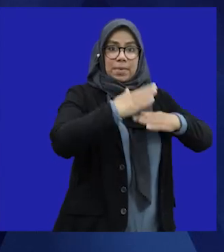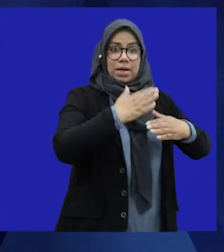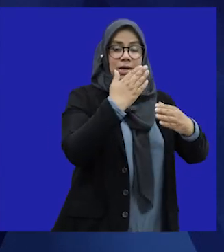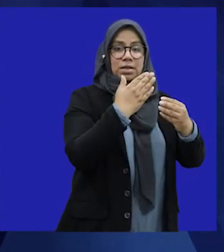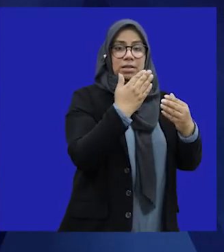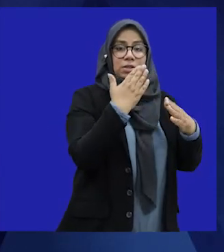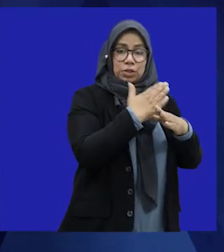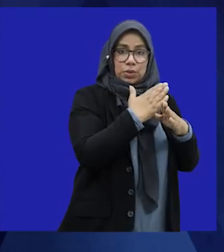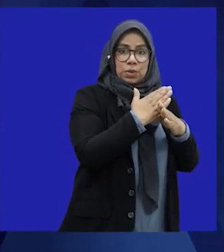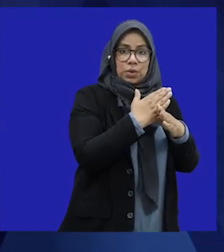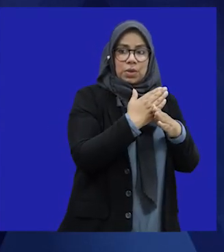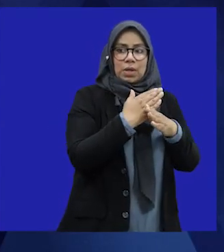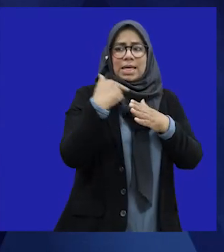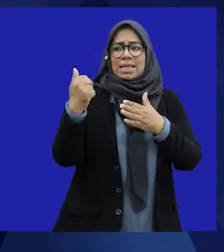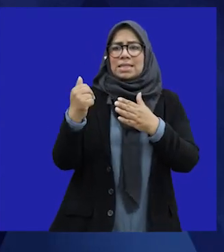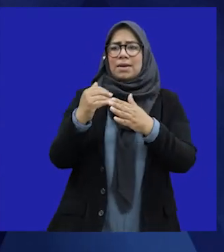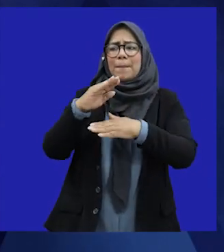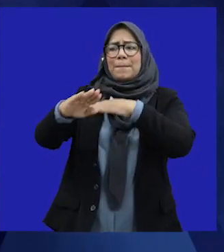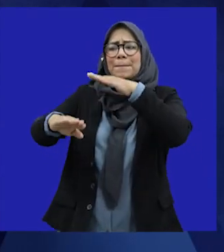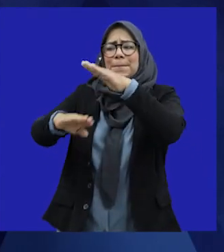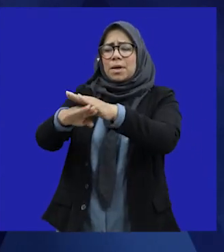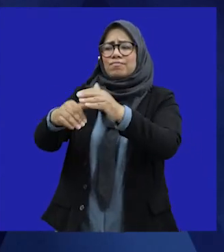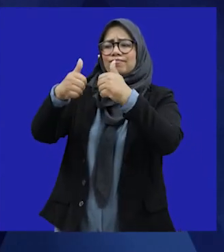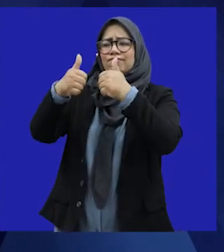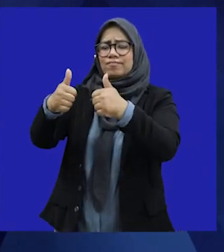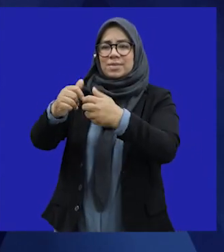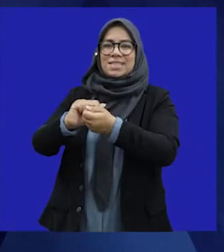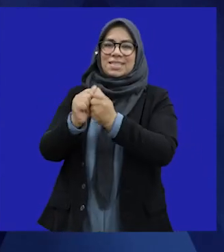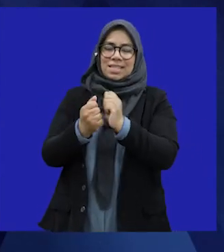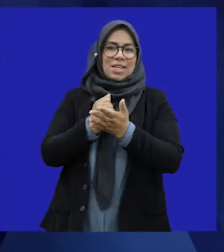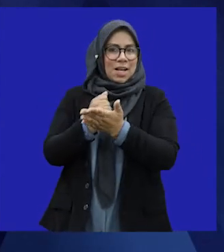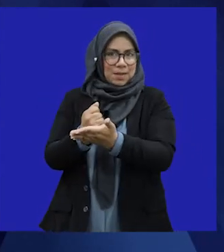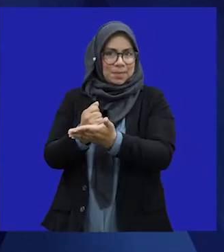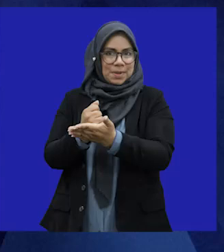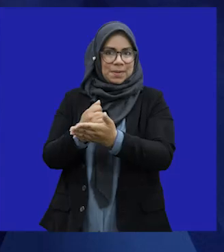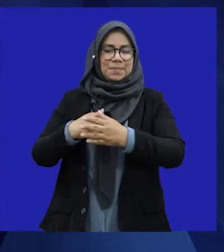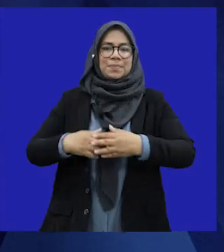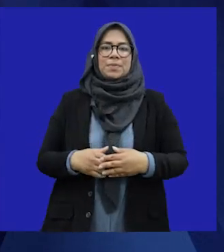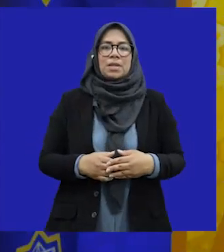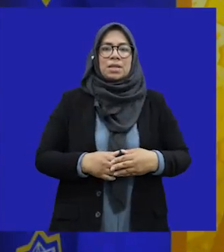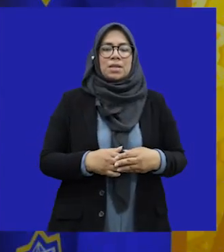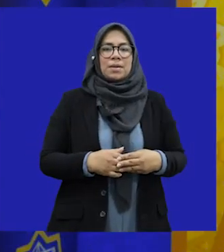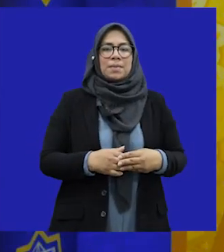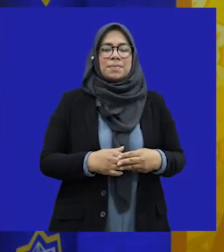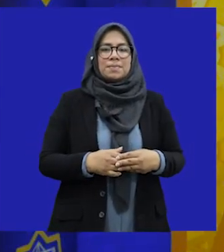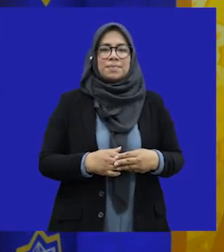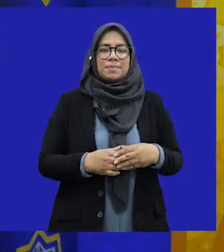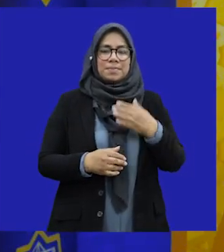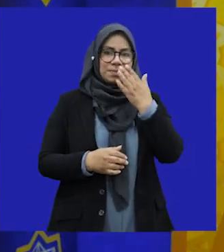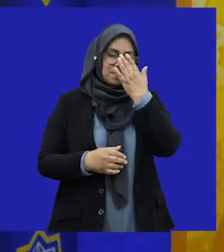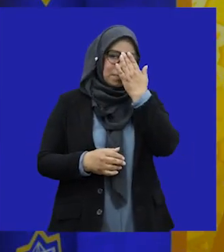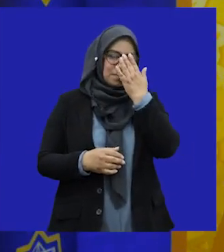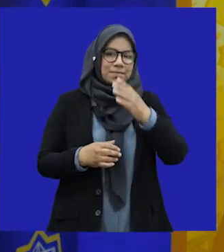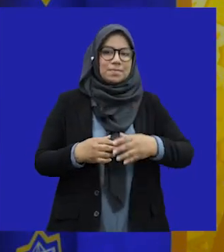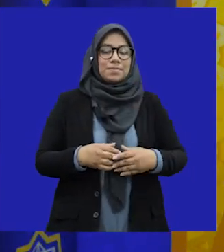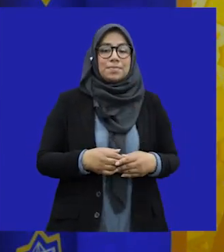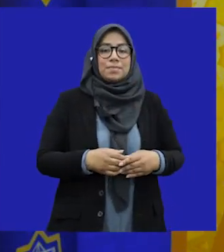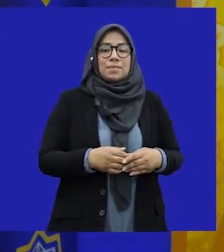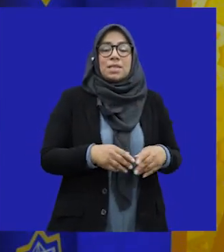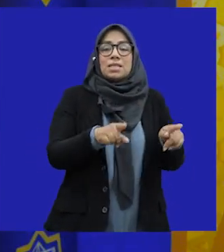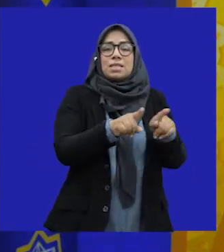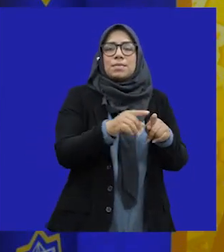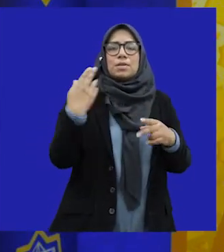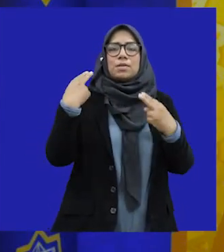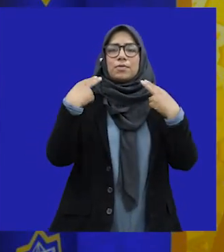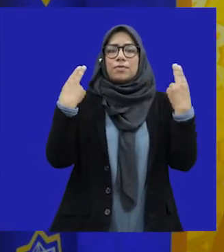Abu Dawud rahimahullah narrates in his Sunan, that Anas ibn Hakam al-Dabbi, who is a